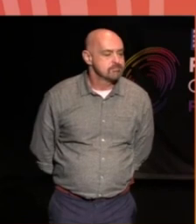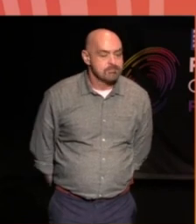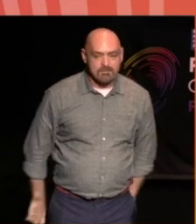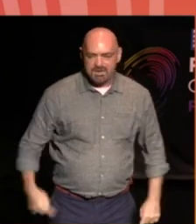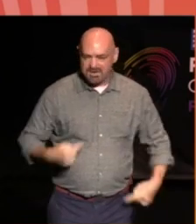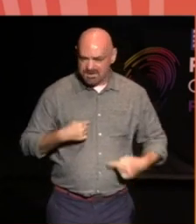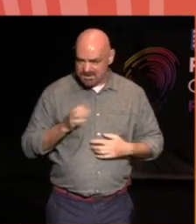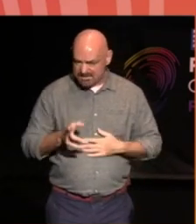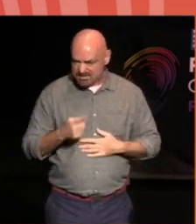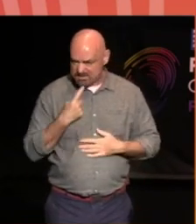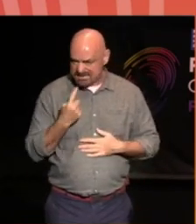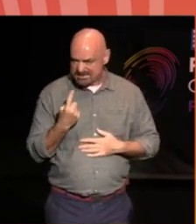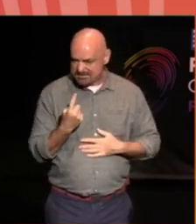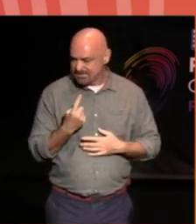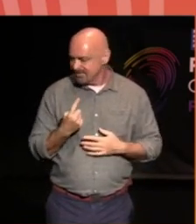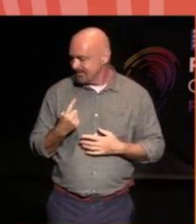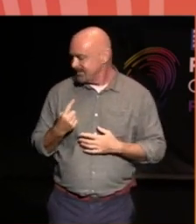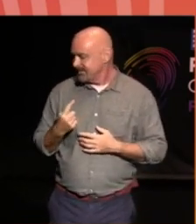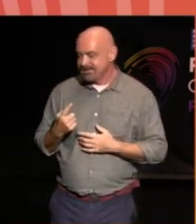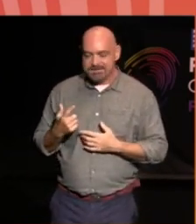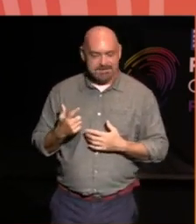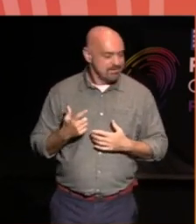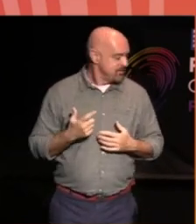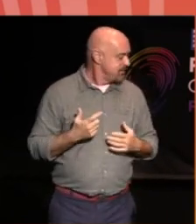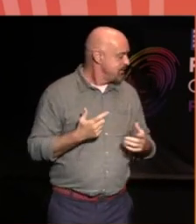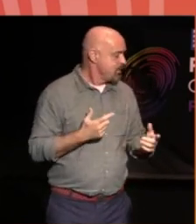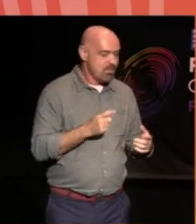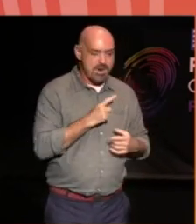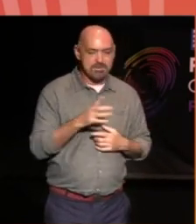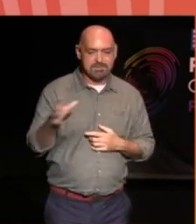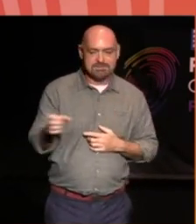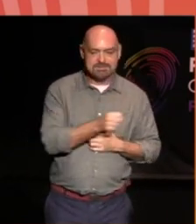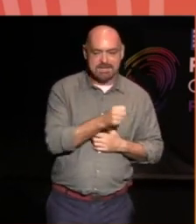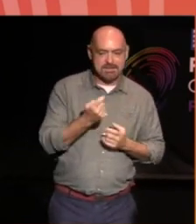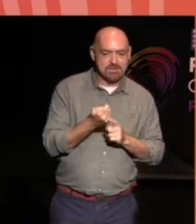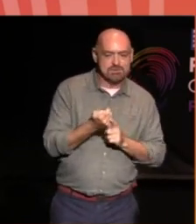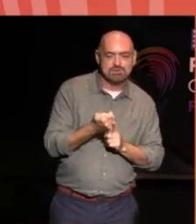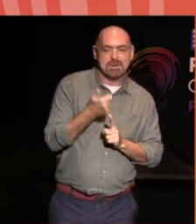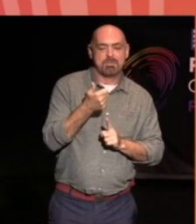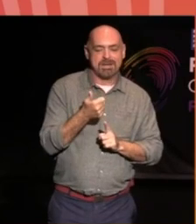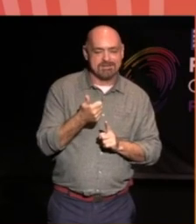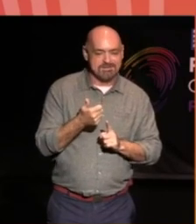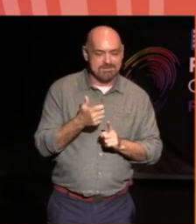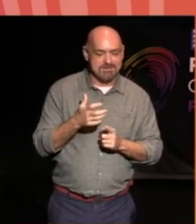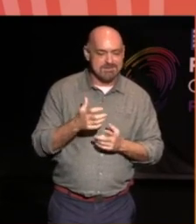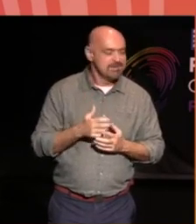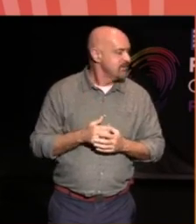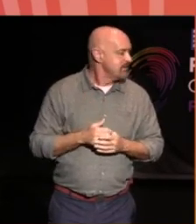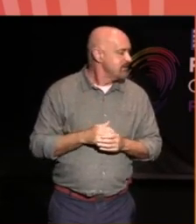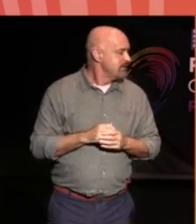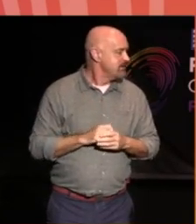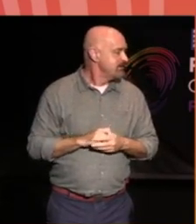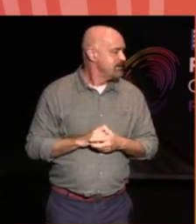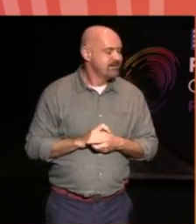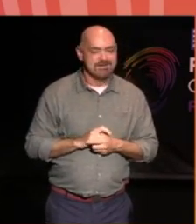Say stuff. I'll take your human right to champagne off you for a second. I knew you would. I could always rely on you, Jude.